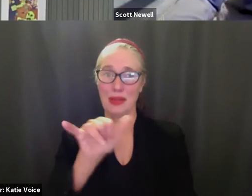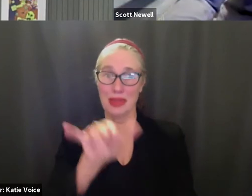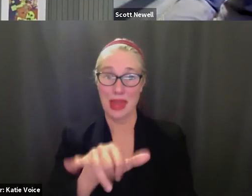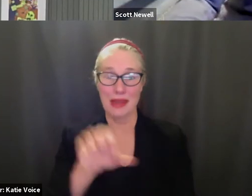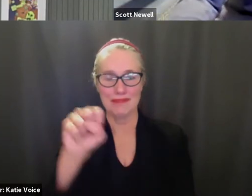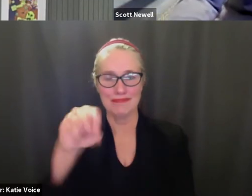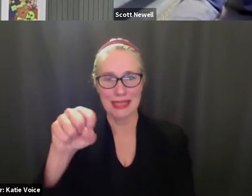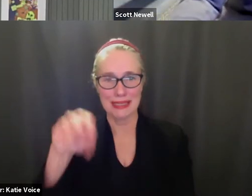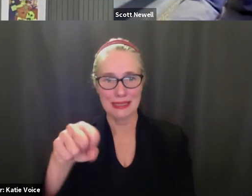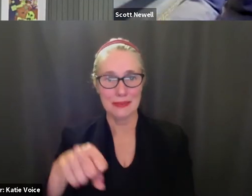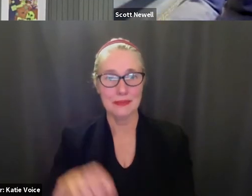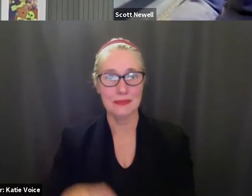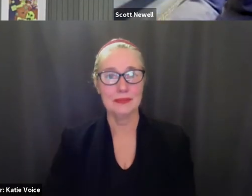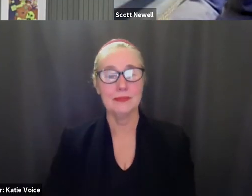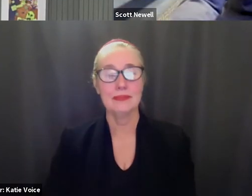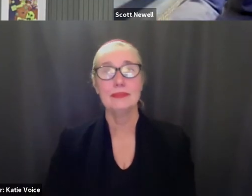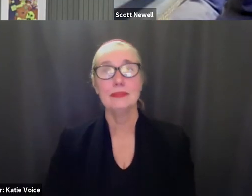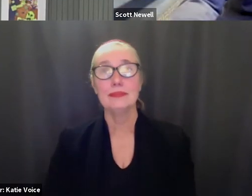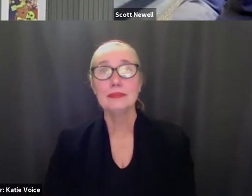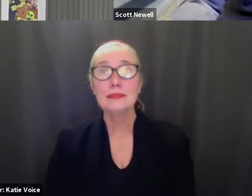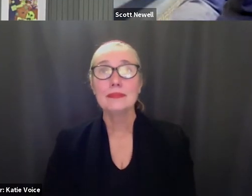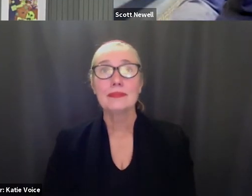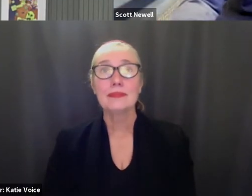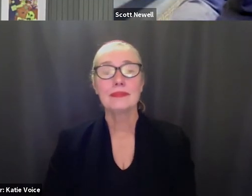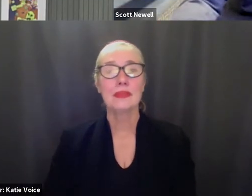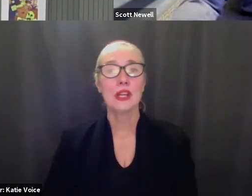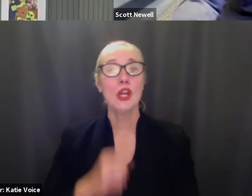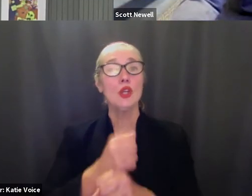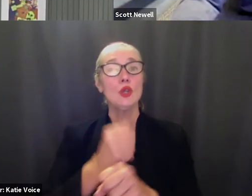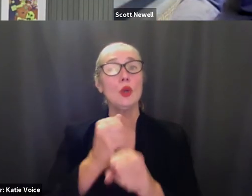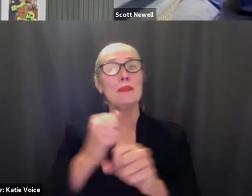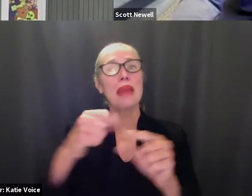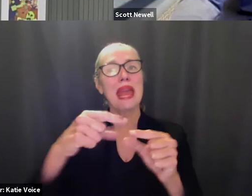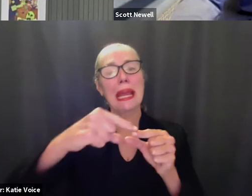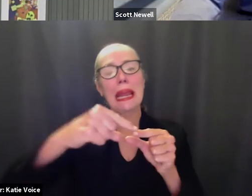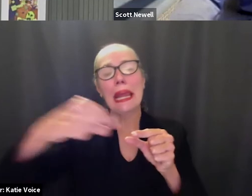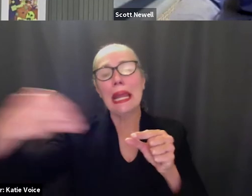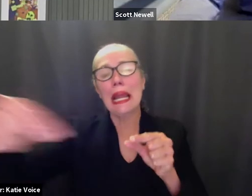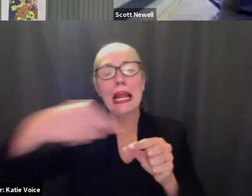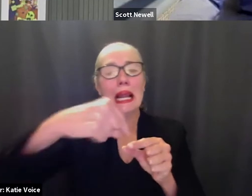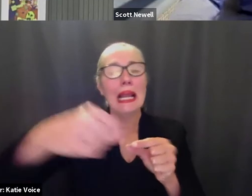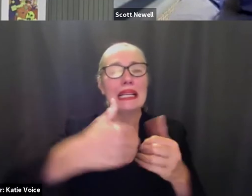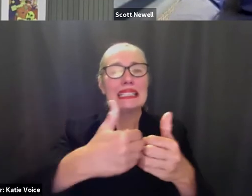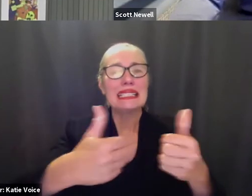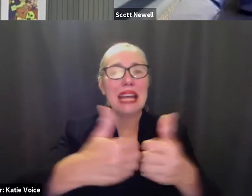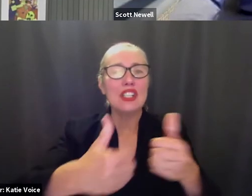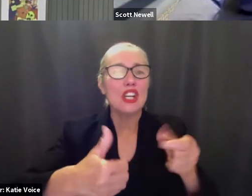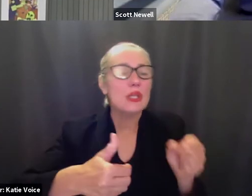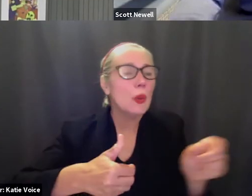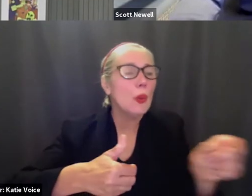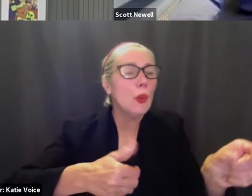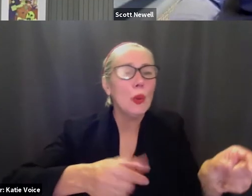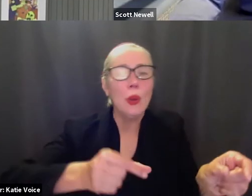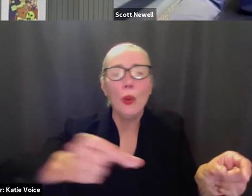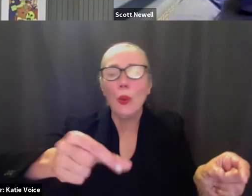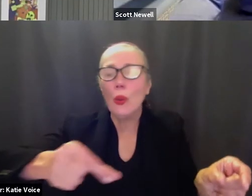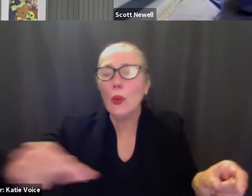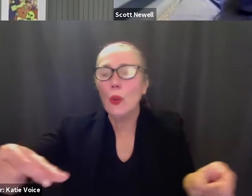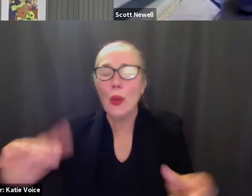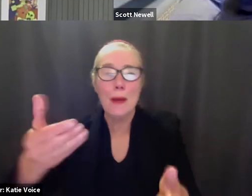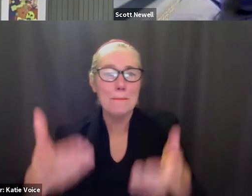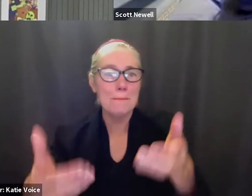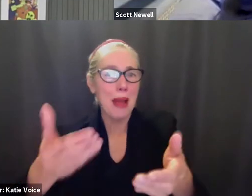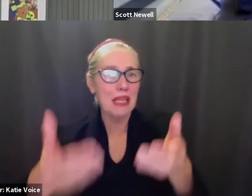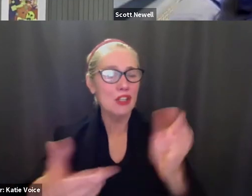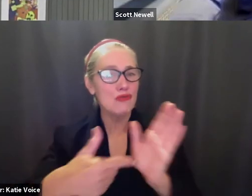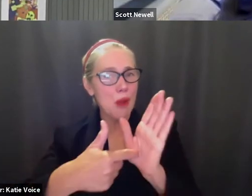you can you can create little fingers or little sections that might further represent or